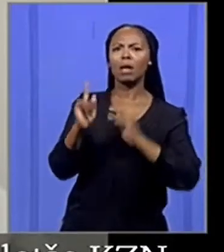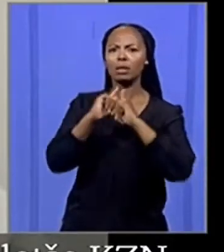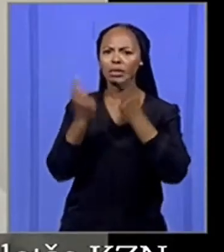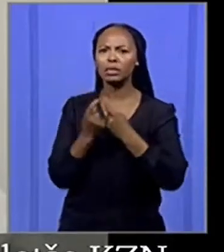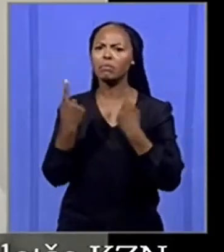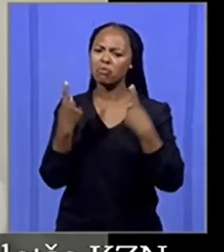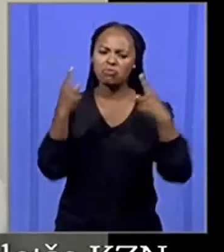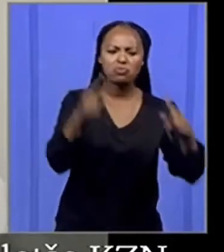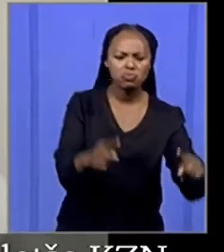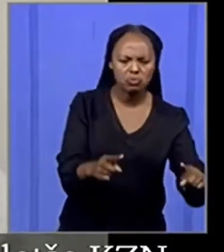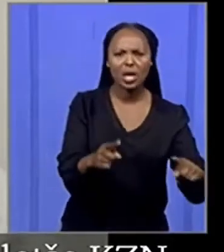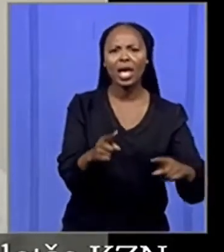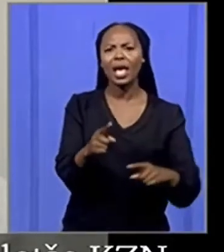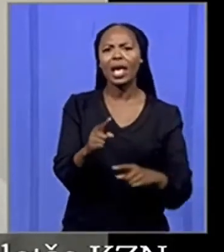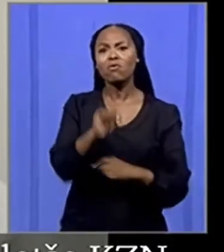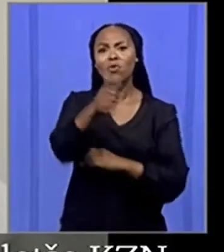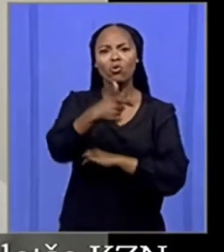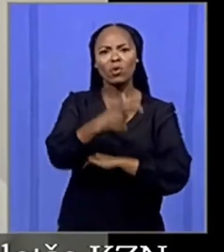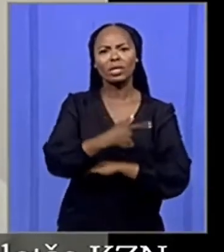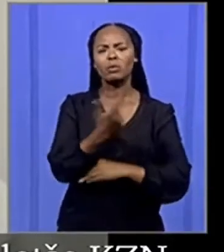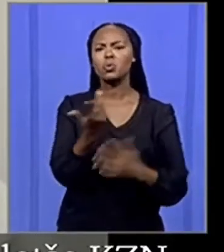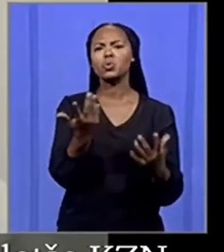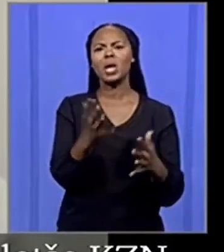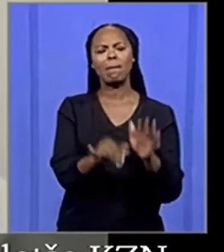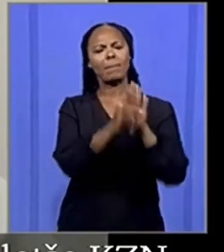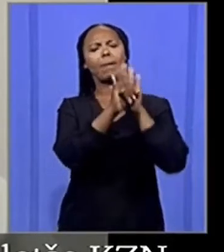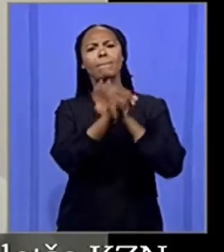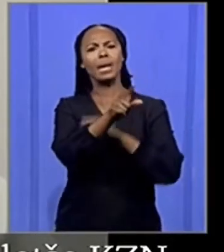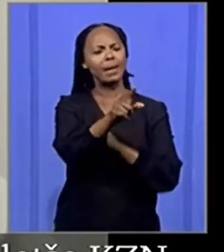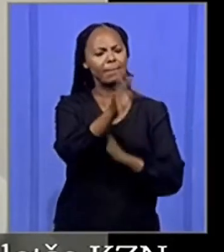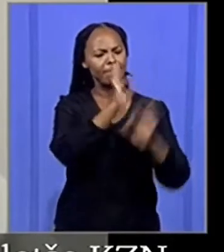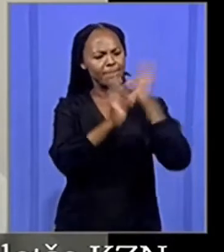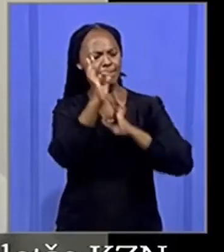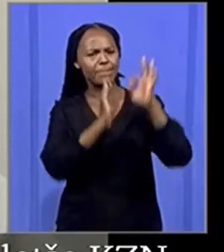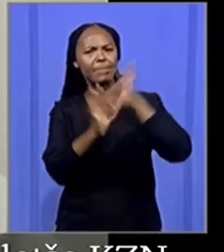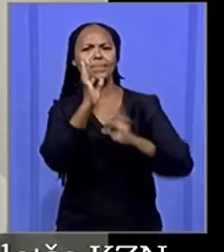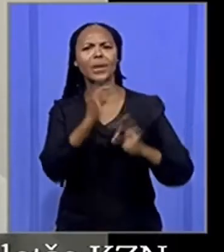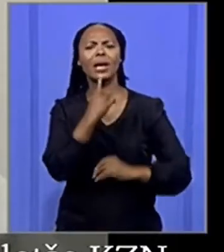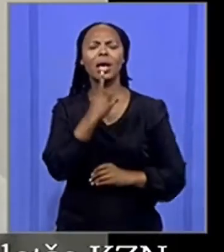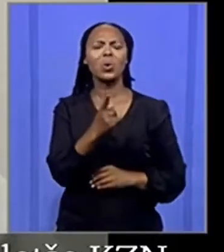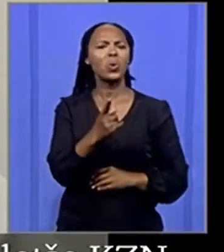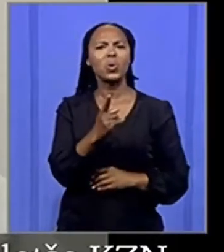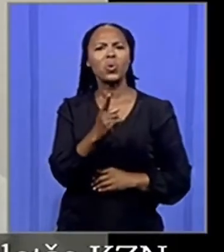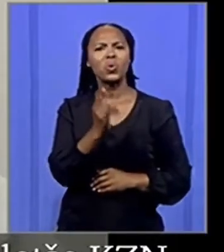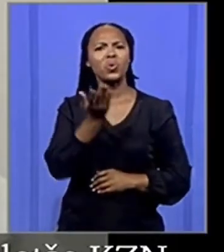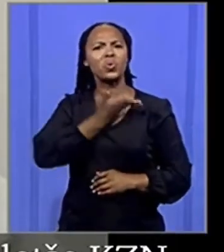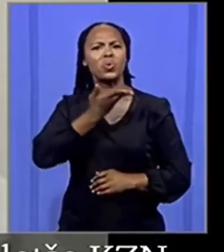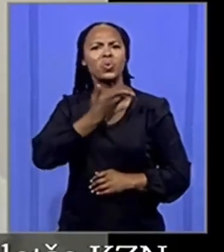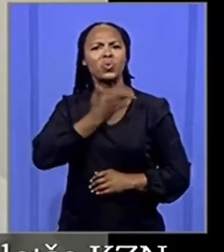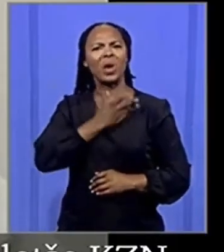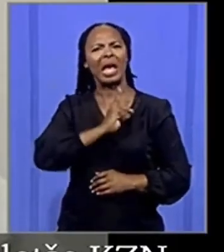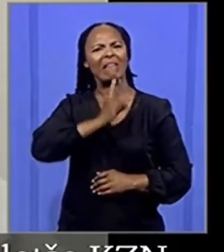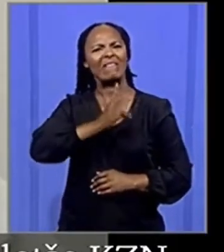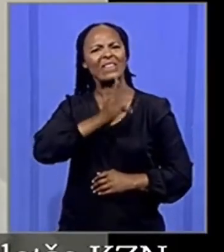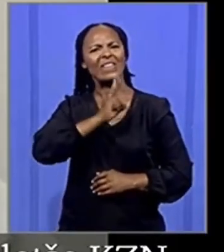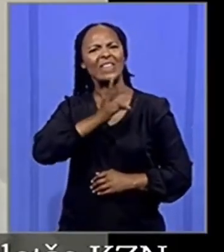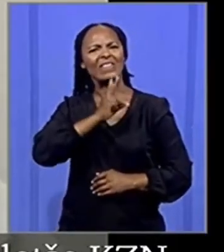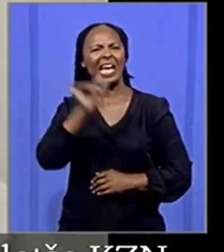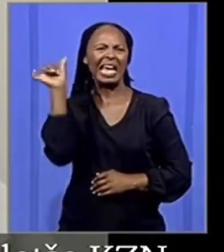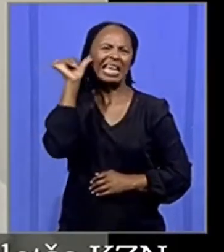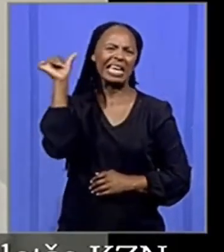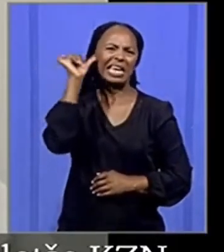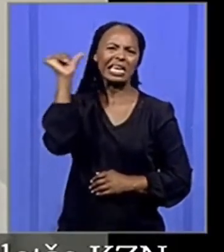out there. The following was described to us, that it was a whole lot of noise coming down from the top of the,